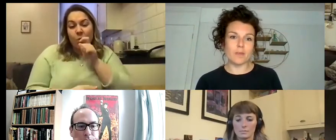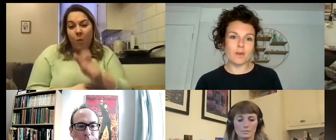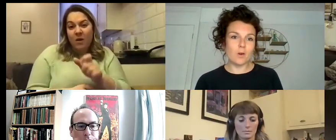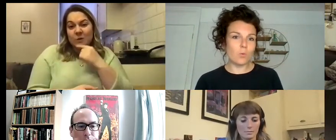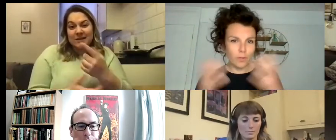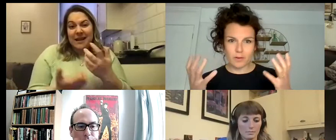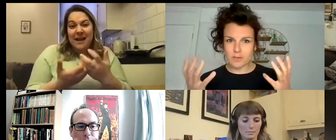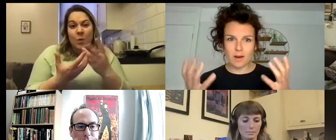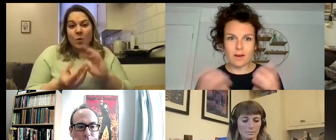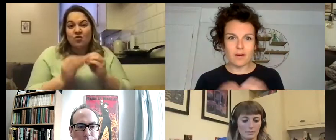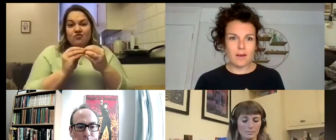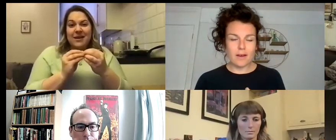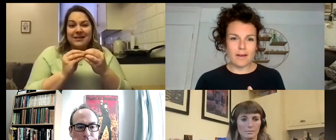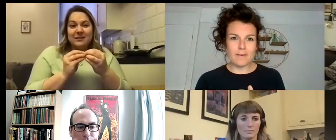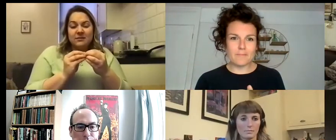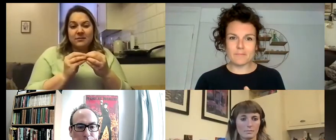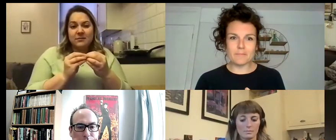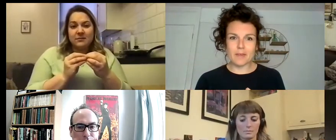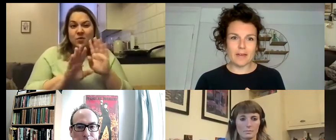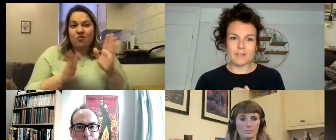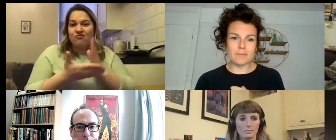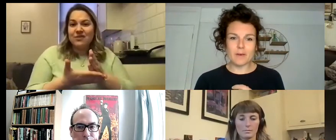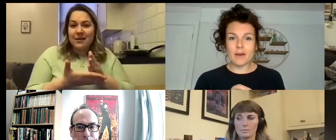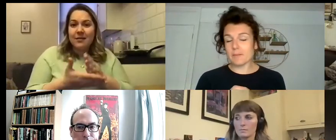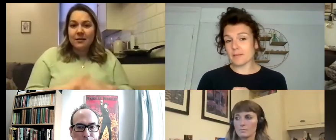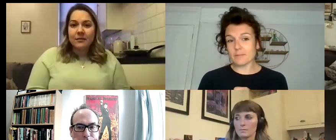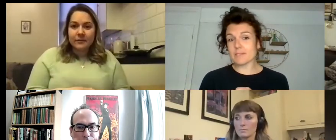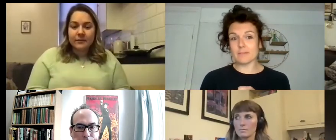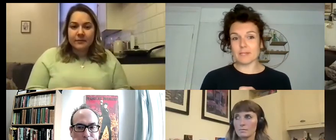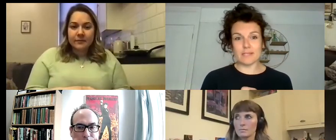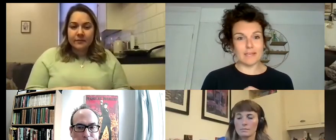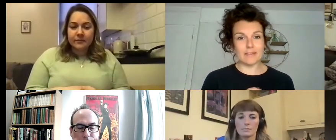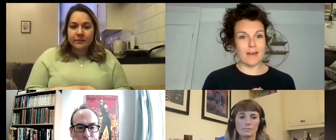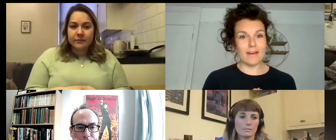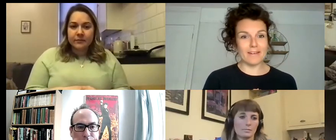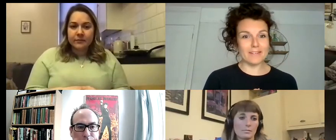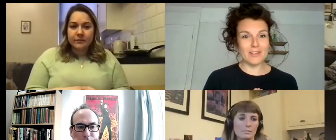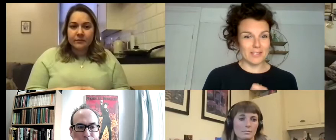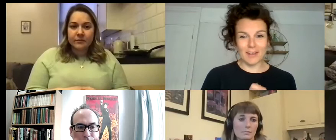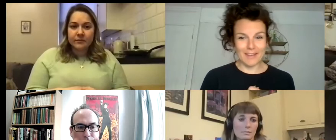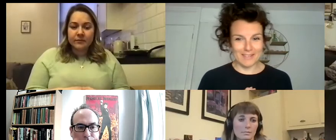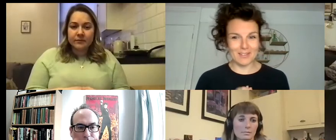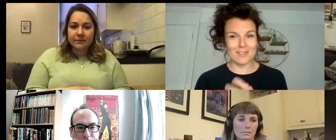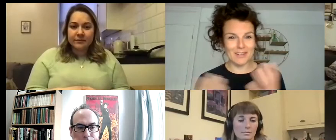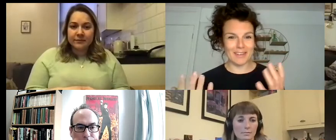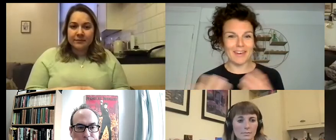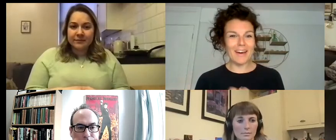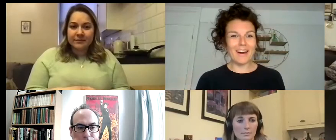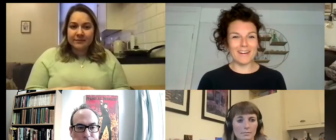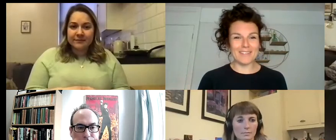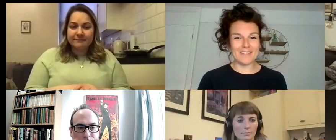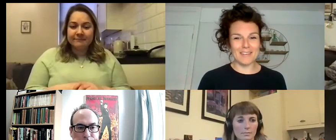of what those are, and to, I mean, seamlessly transfer this onto